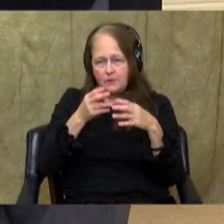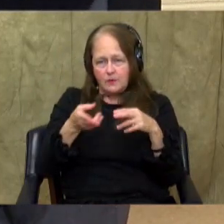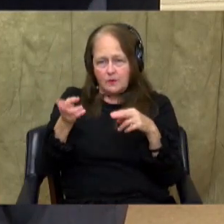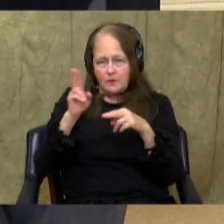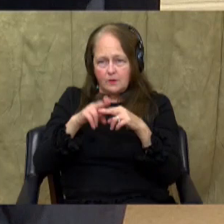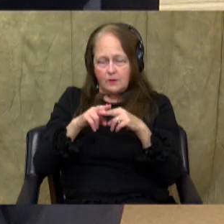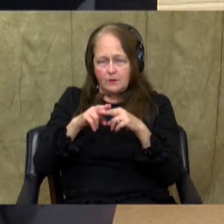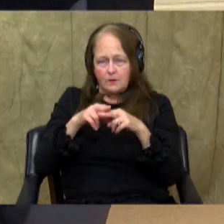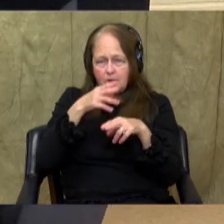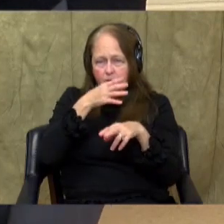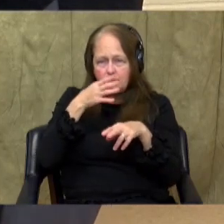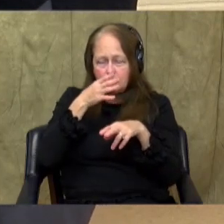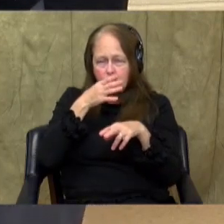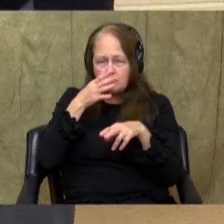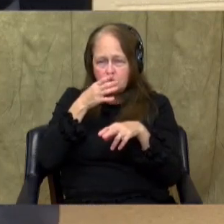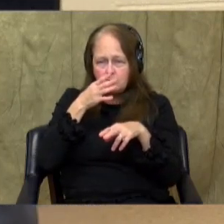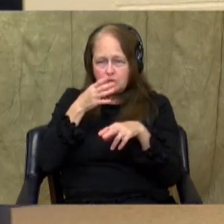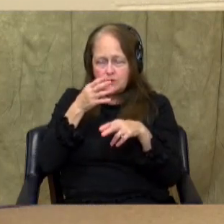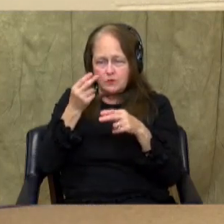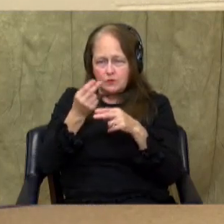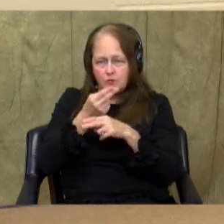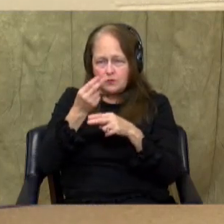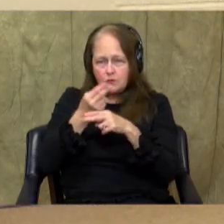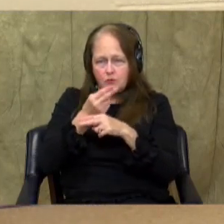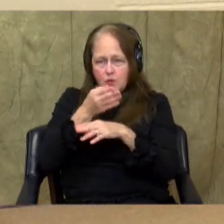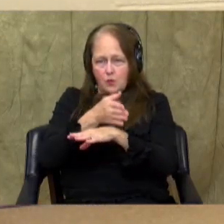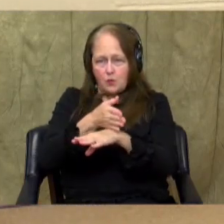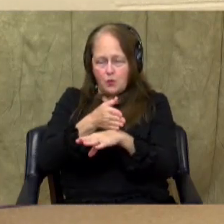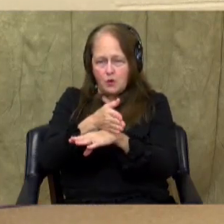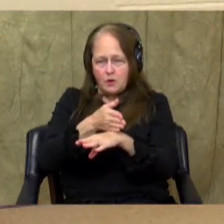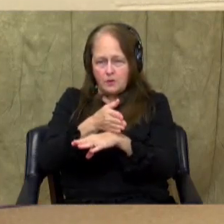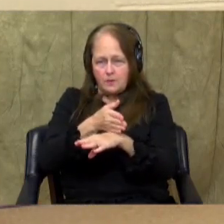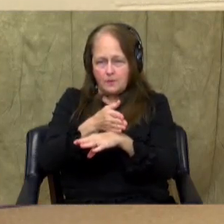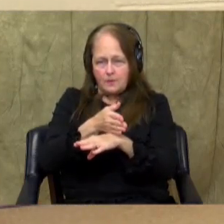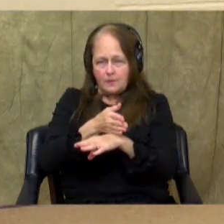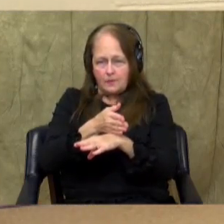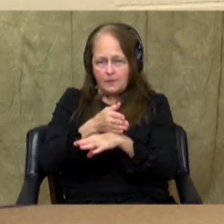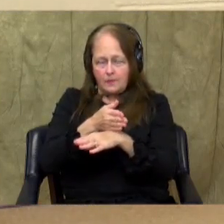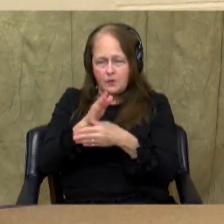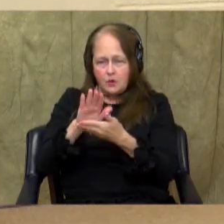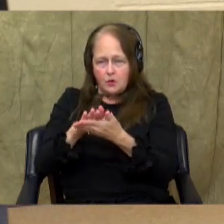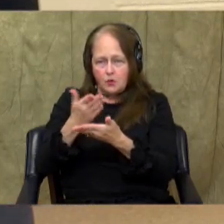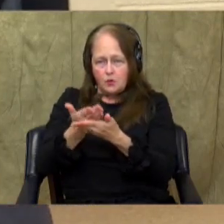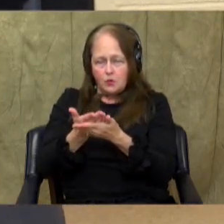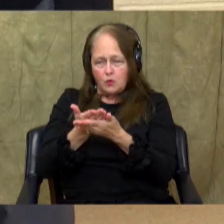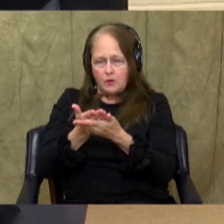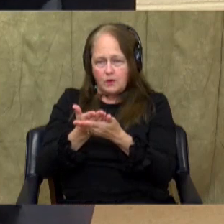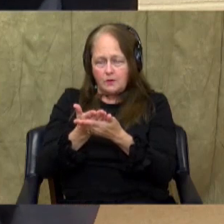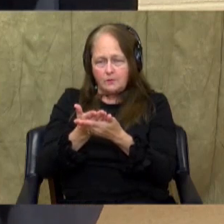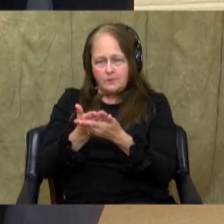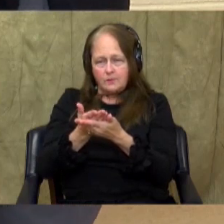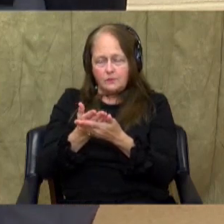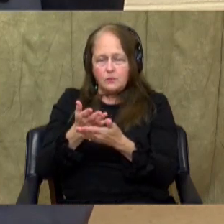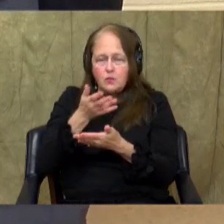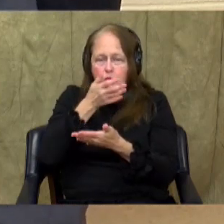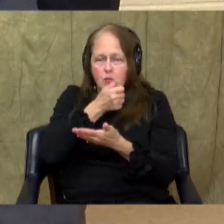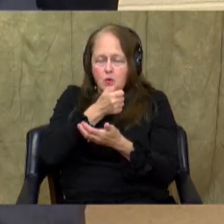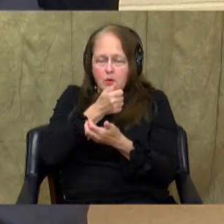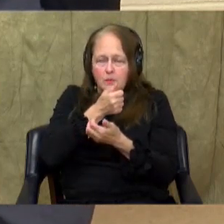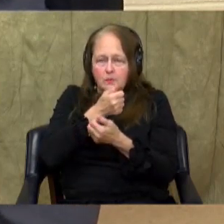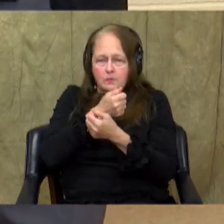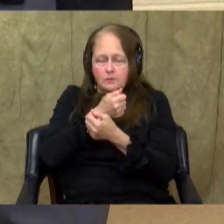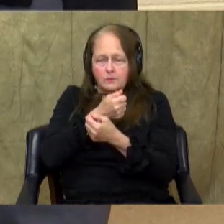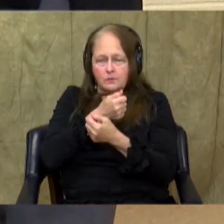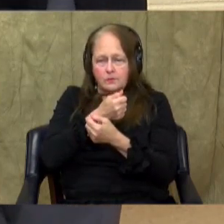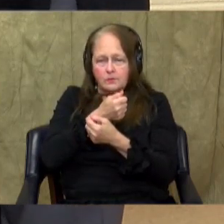Increase in farming, and a big thing is using wood as fuel for cooking and heating. That's probably the #1